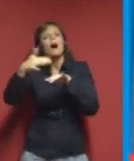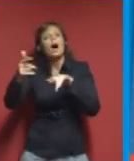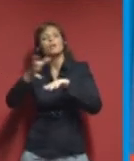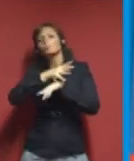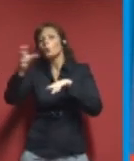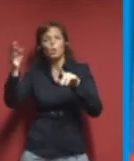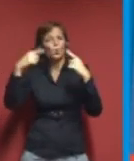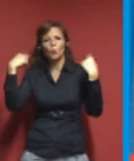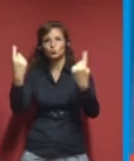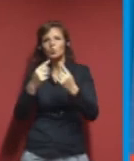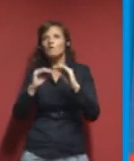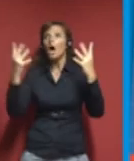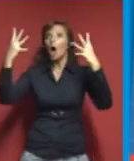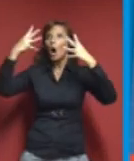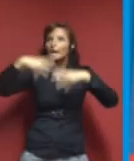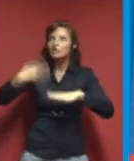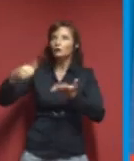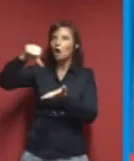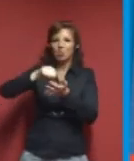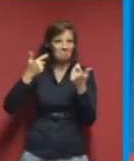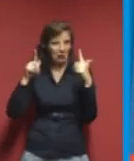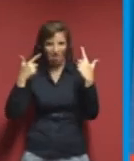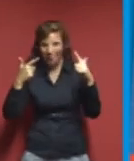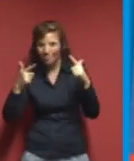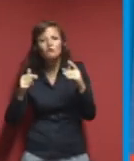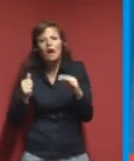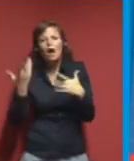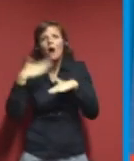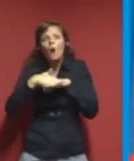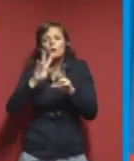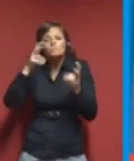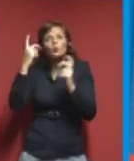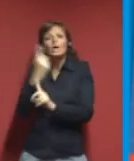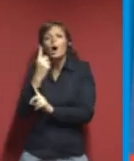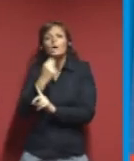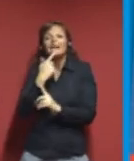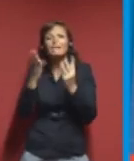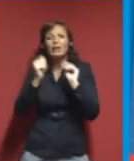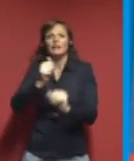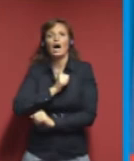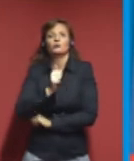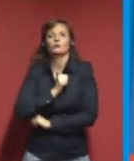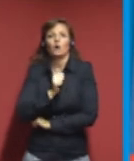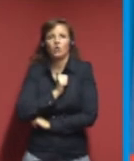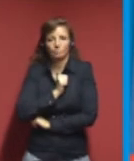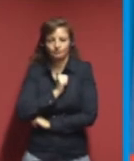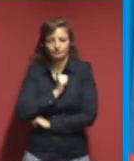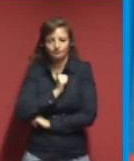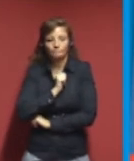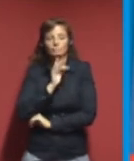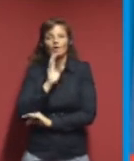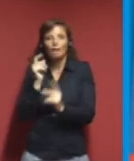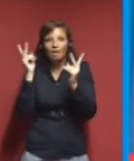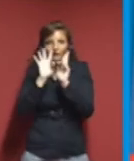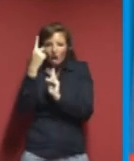centralized organization. They used these DIY organizational obliterating tools to do it. It's really impressive.